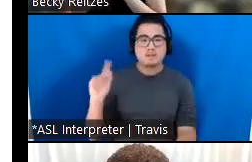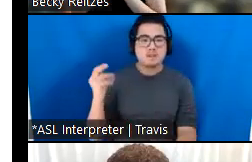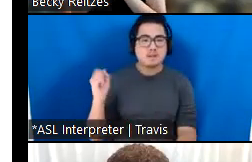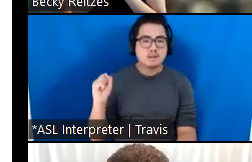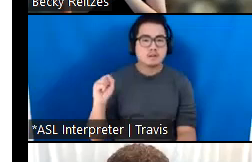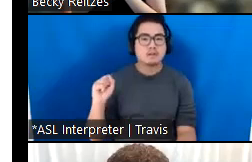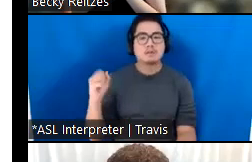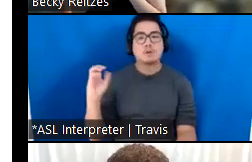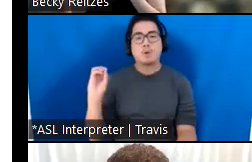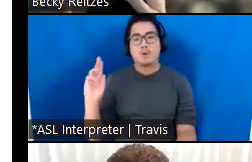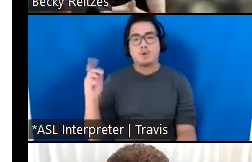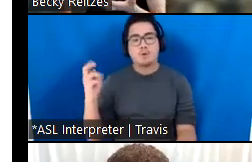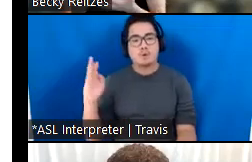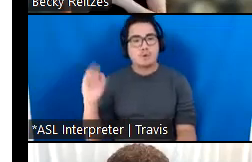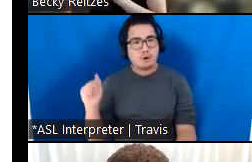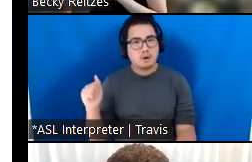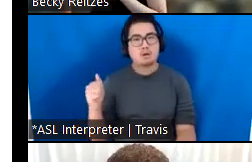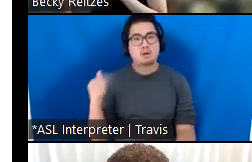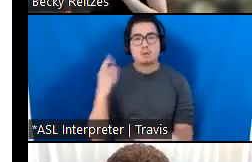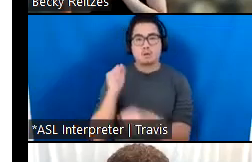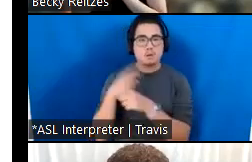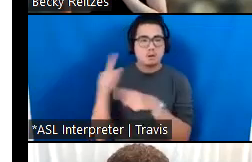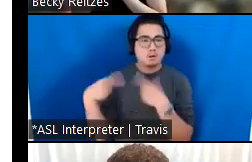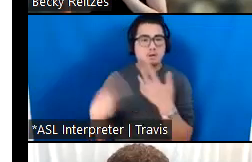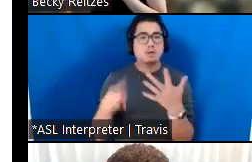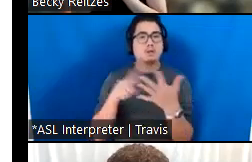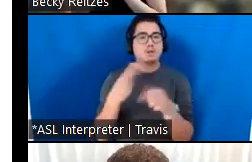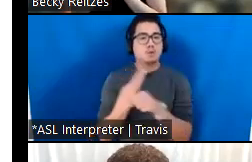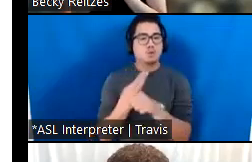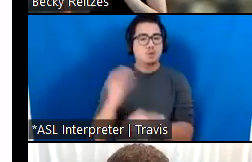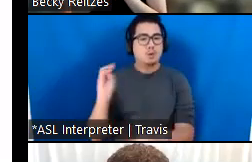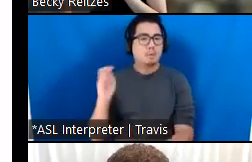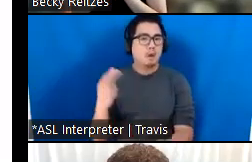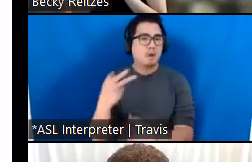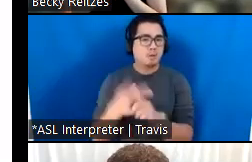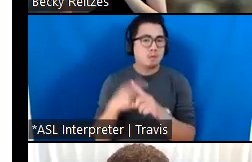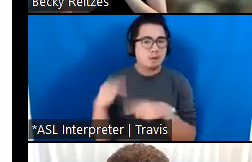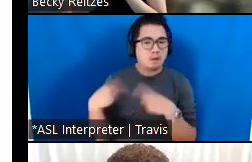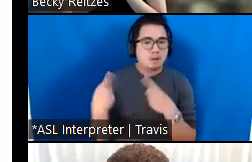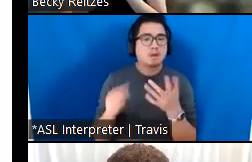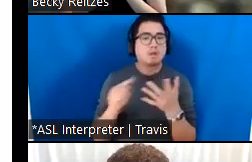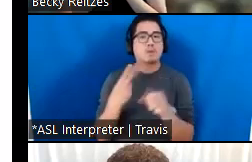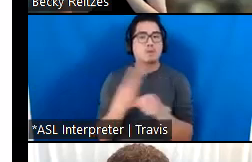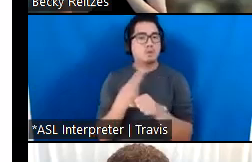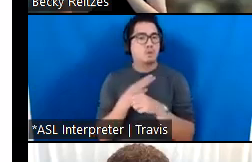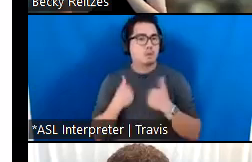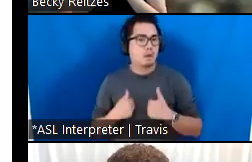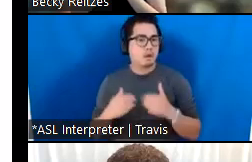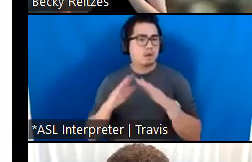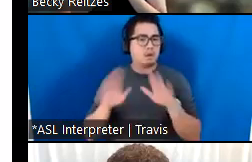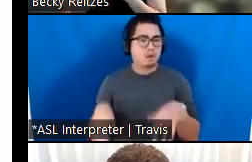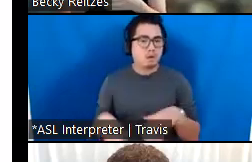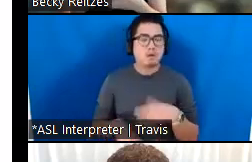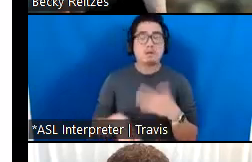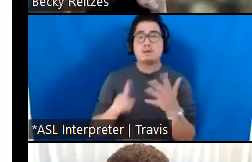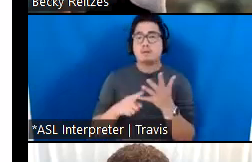sex venue, they're experiencing houselessness, and a lot of that is because you can also get it from sheets and towels